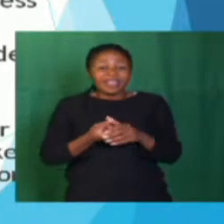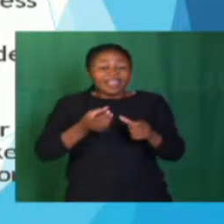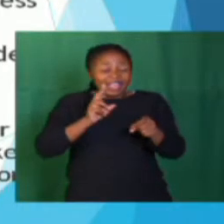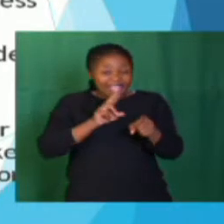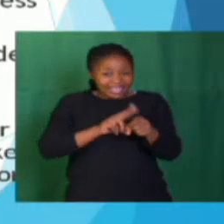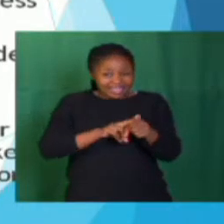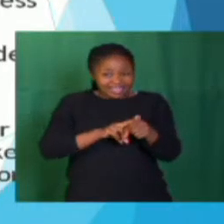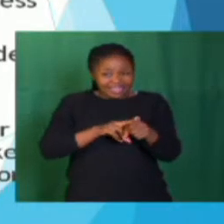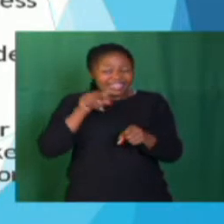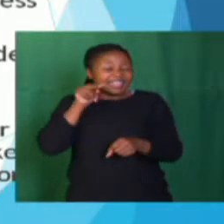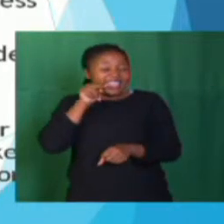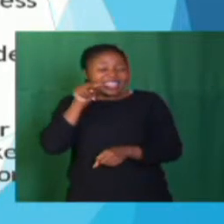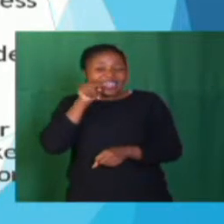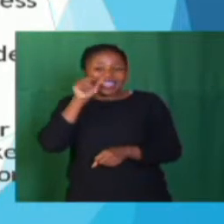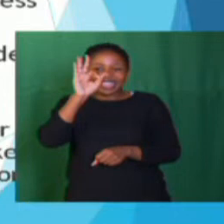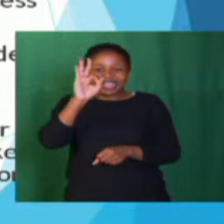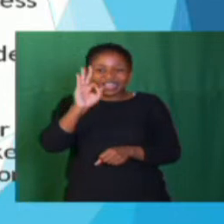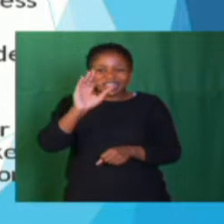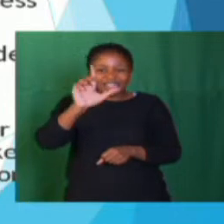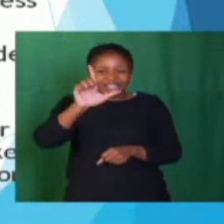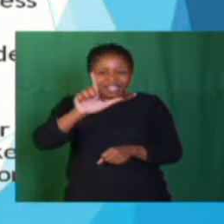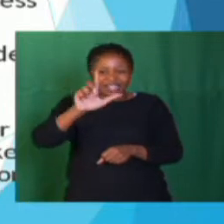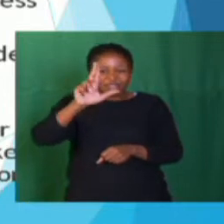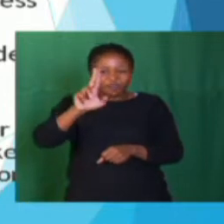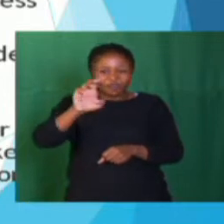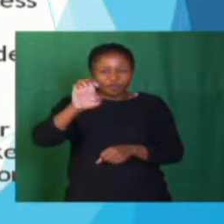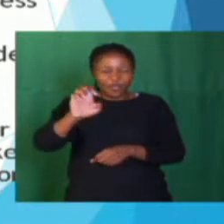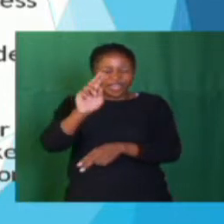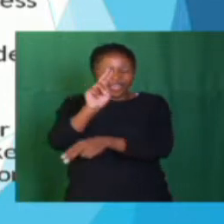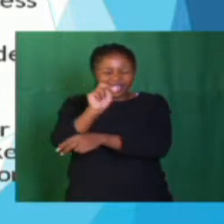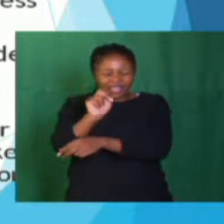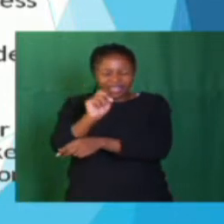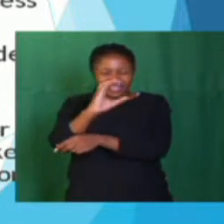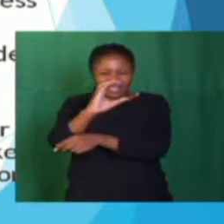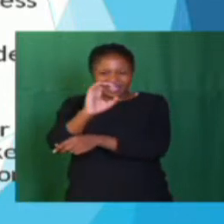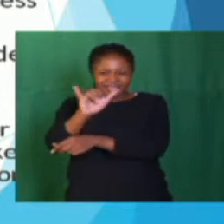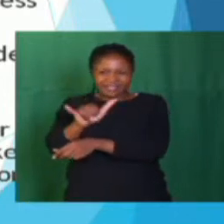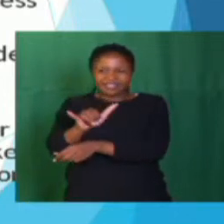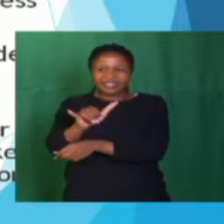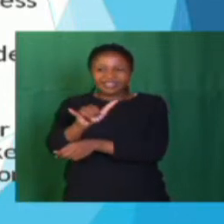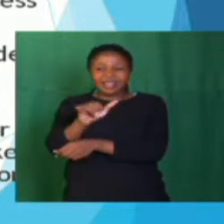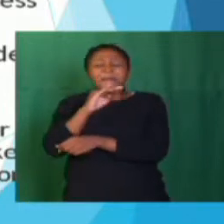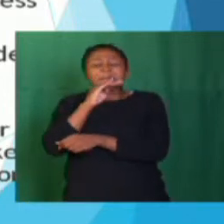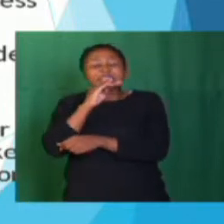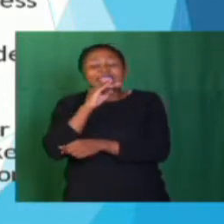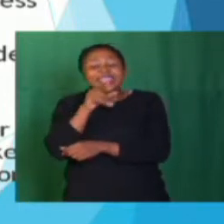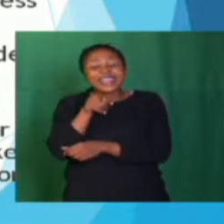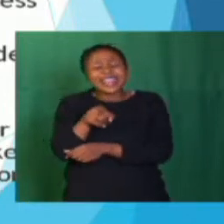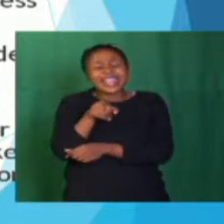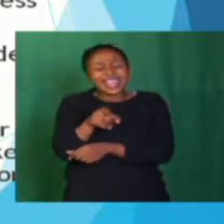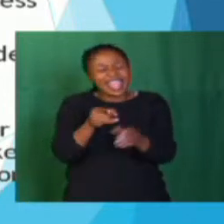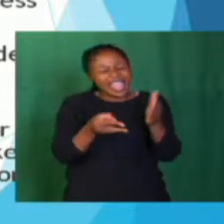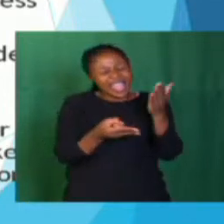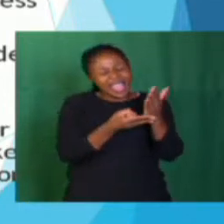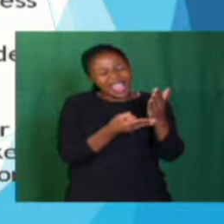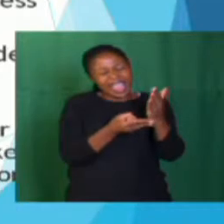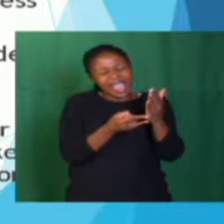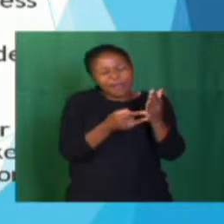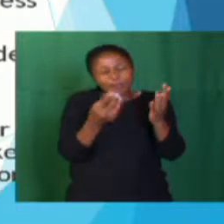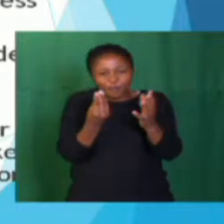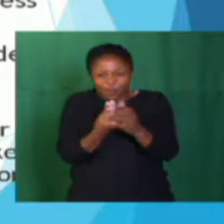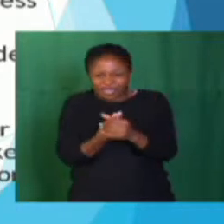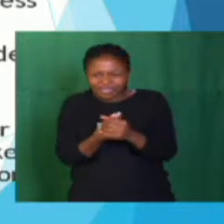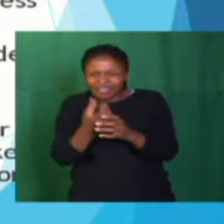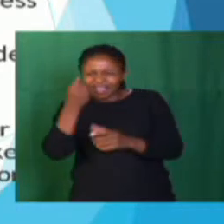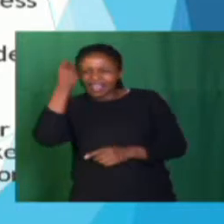Fluent involves the ability to express your idea or thoughts with ease. That is, let's say maybe you are speaking about,